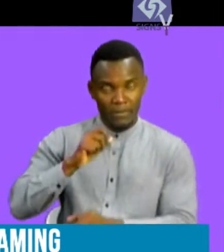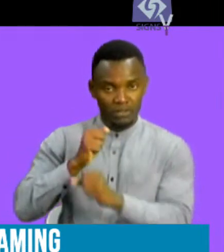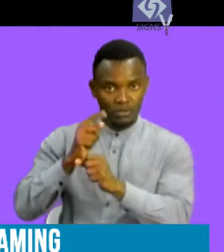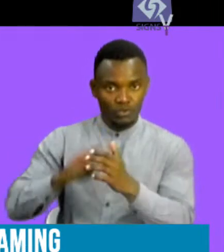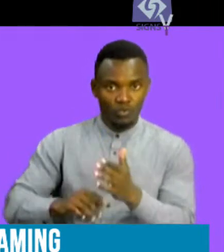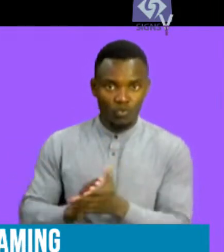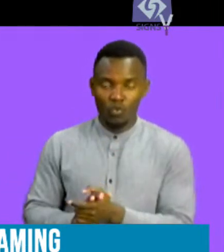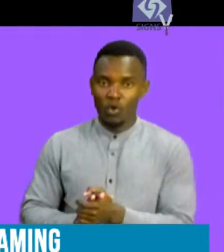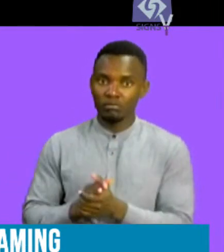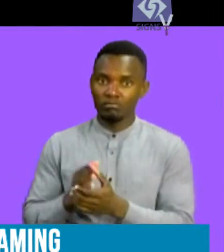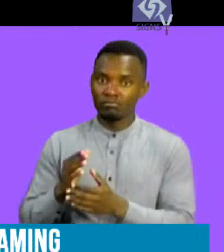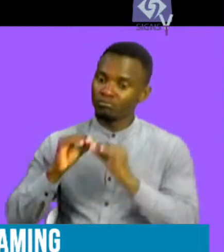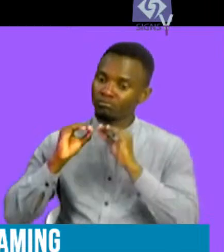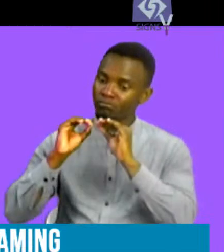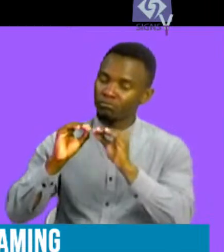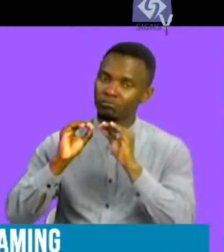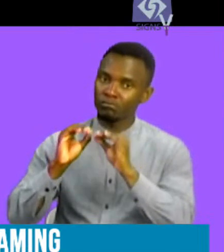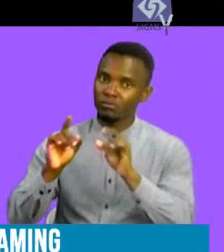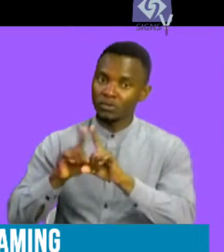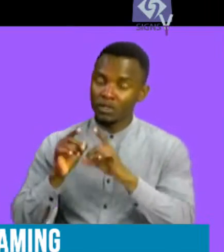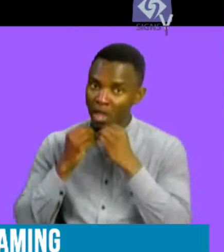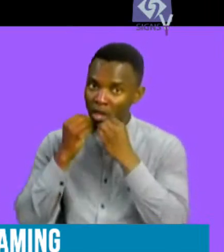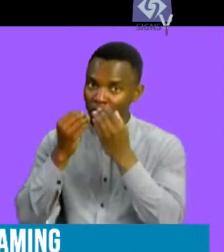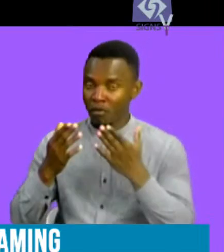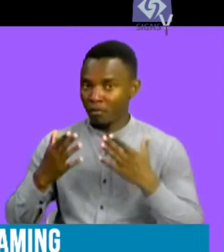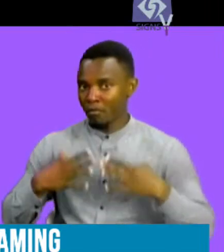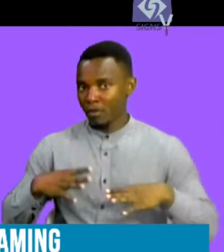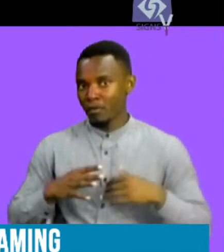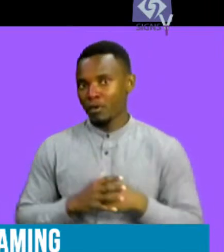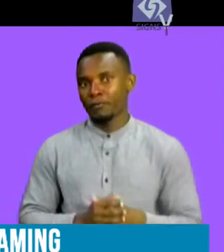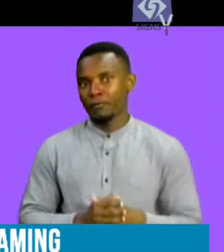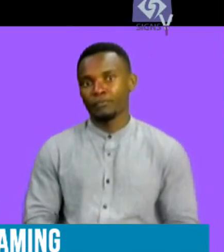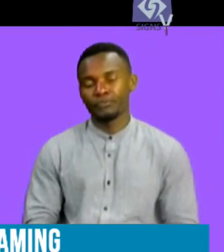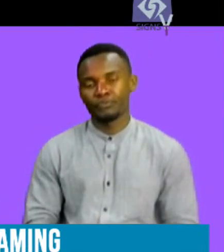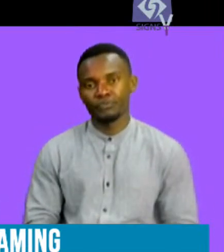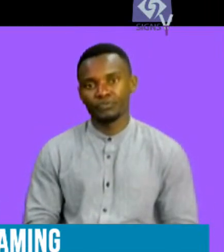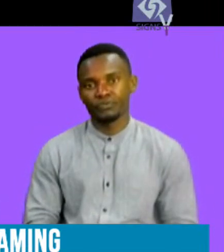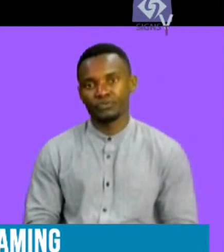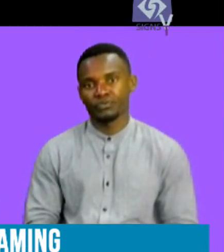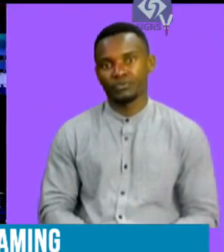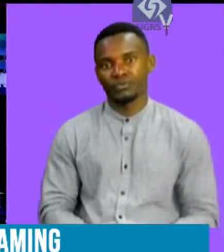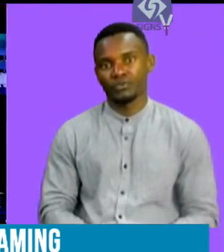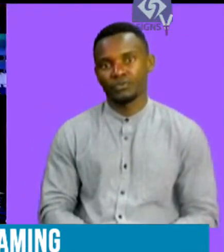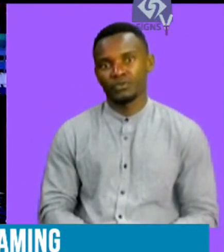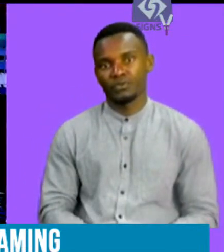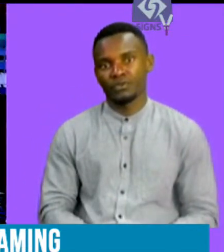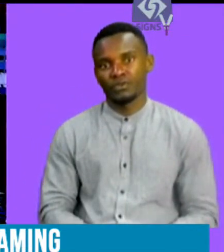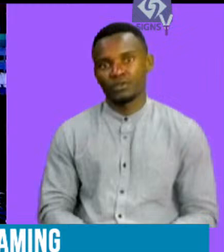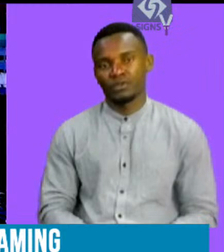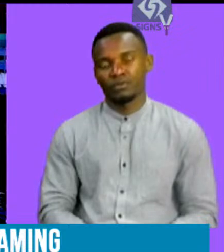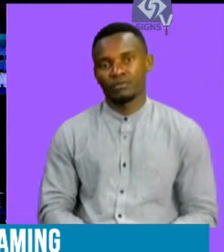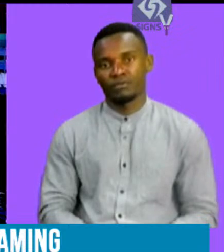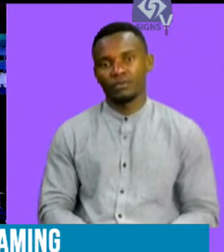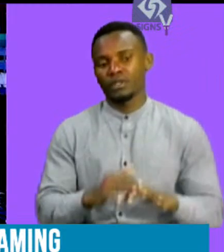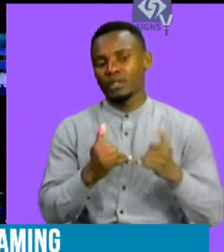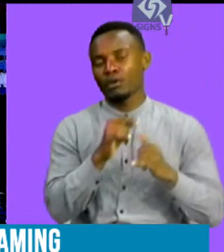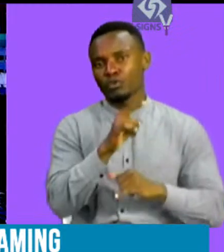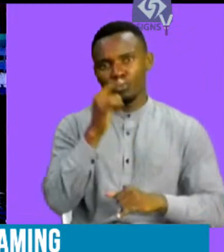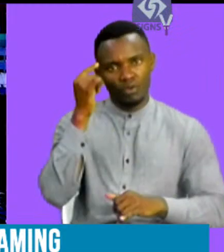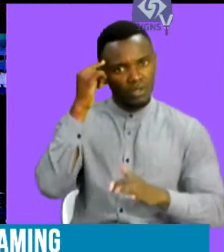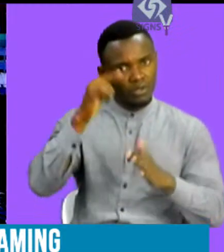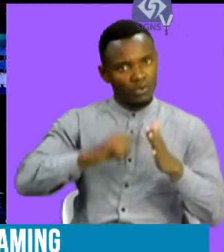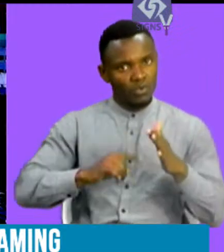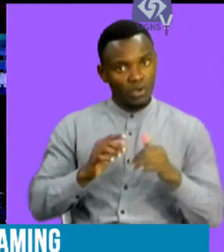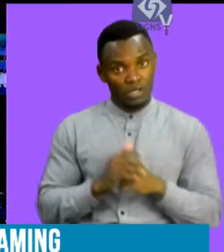ground because many people don't know. Mr. Kabanya, then what would be your take, and